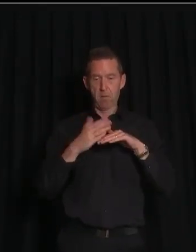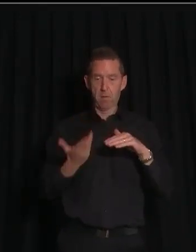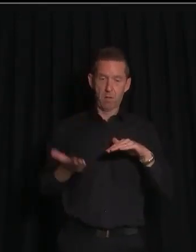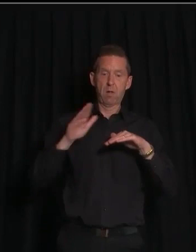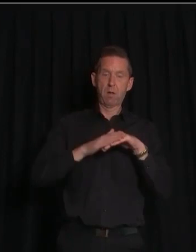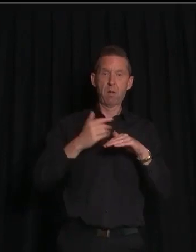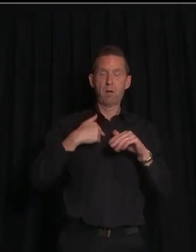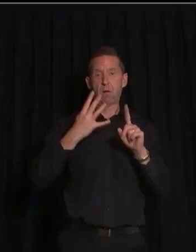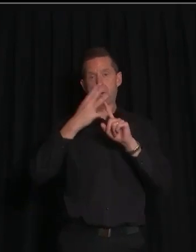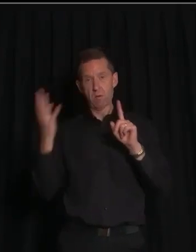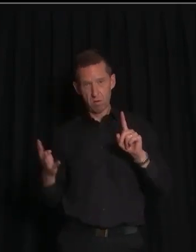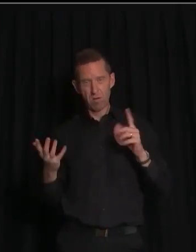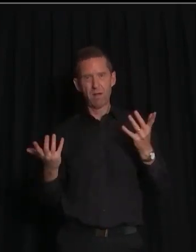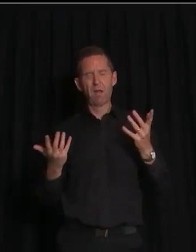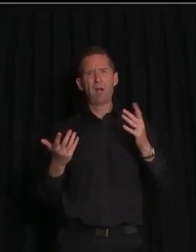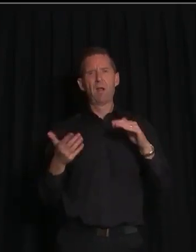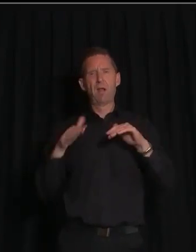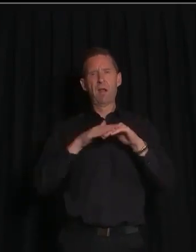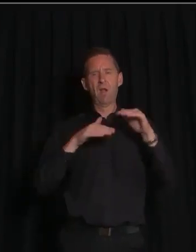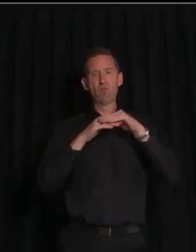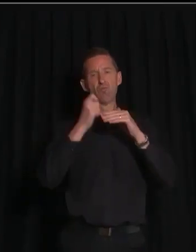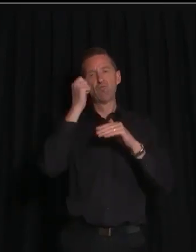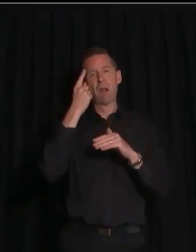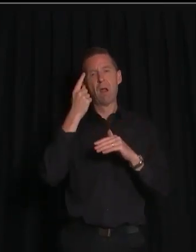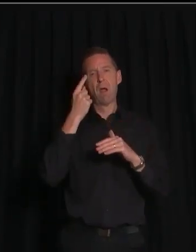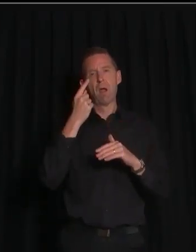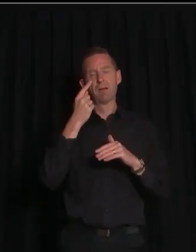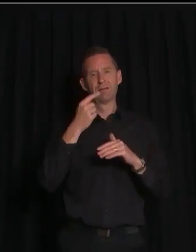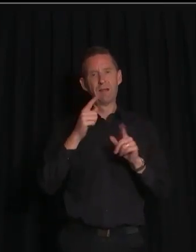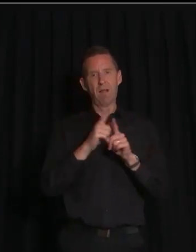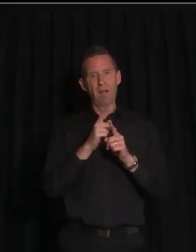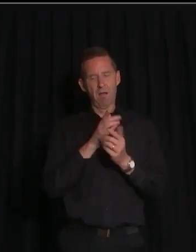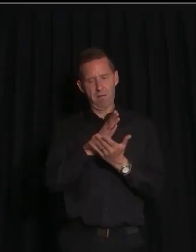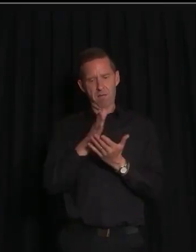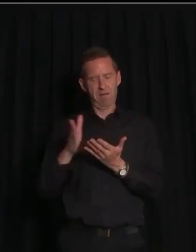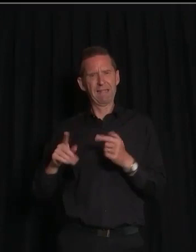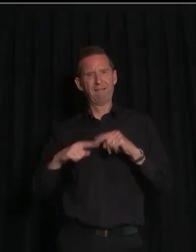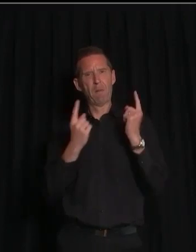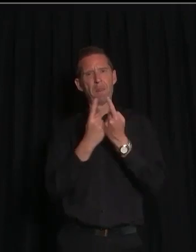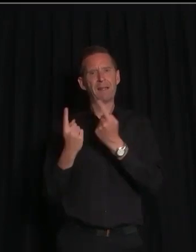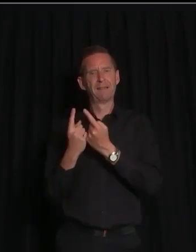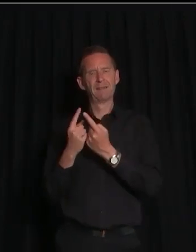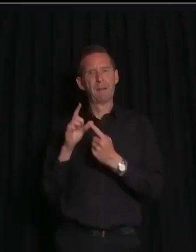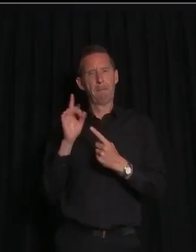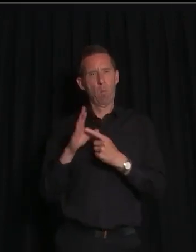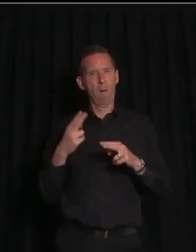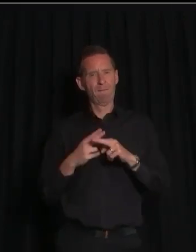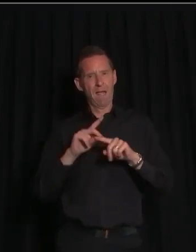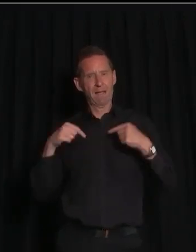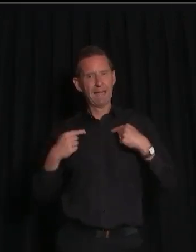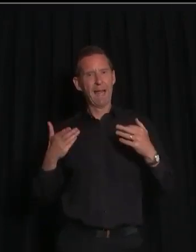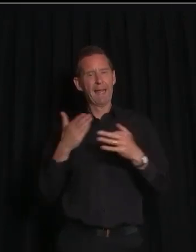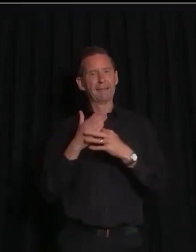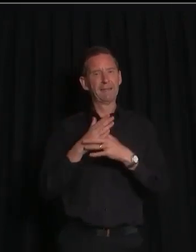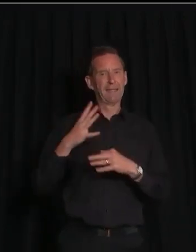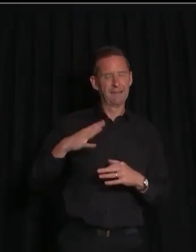LGBTIQA and recognising how different each of our unique qualities are and each of our access needs are, then how are you going to